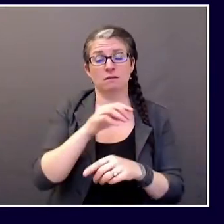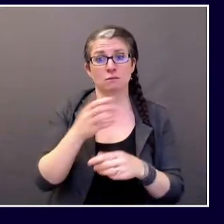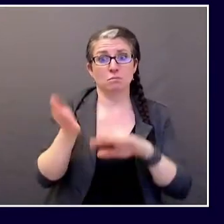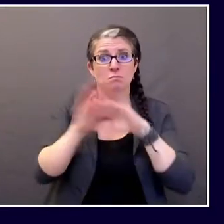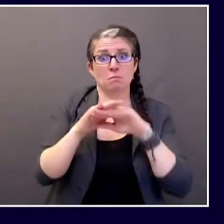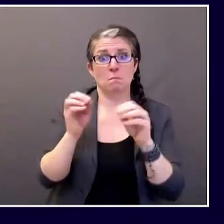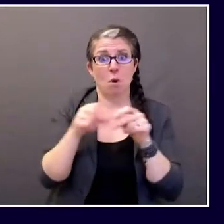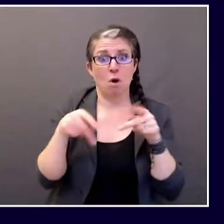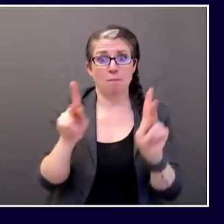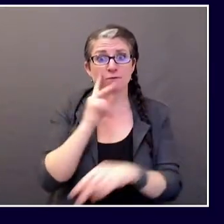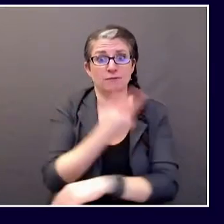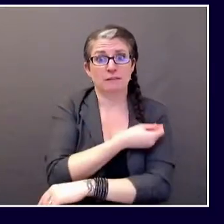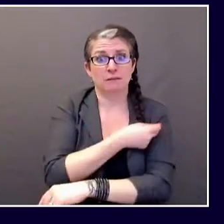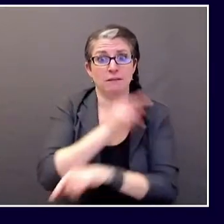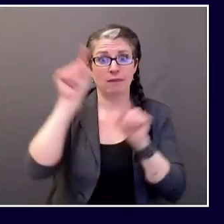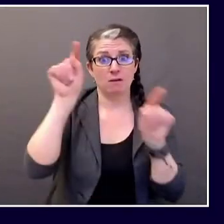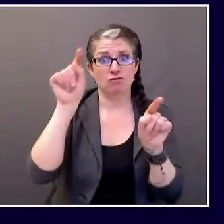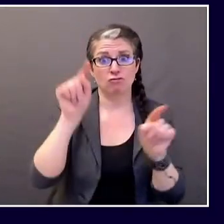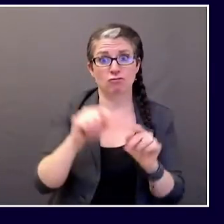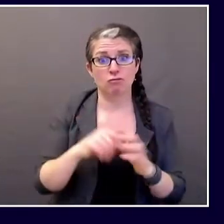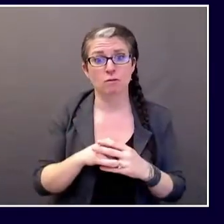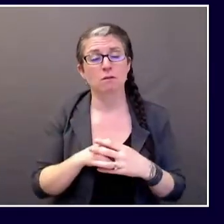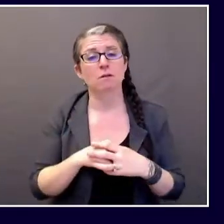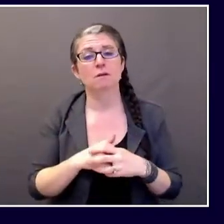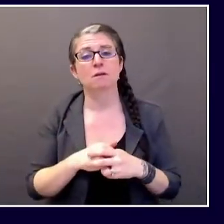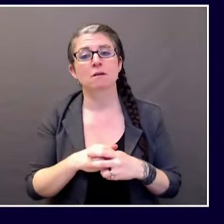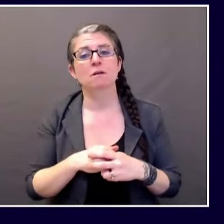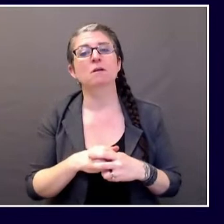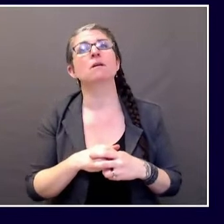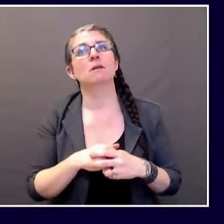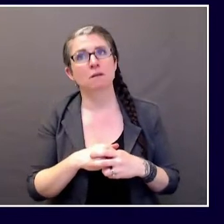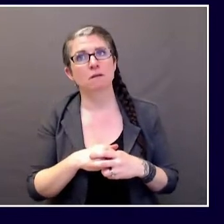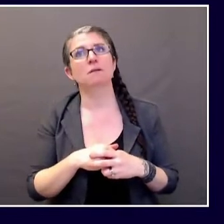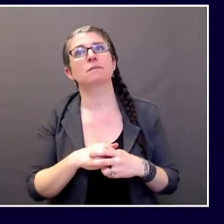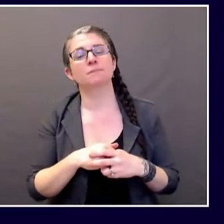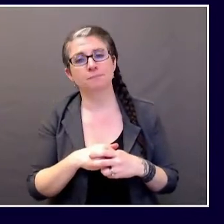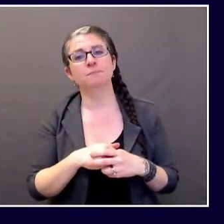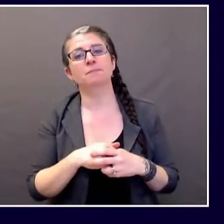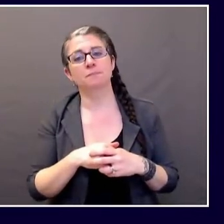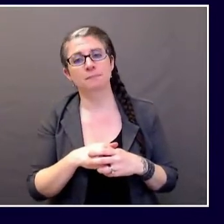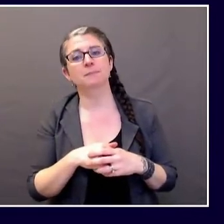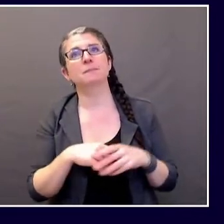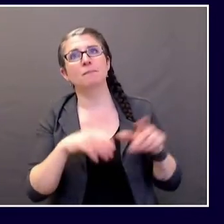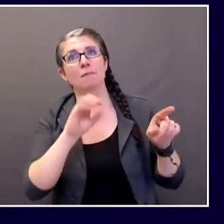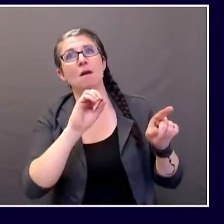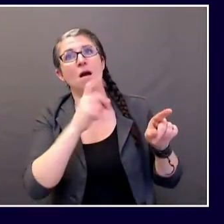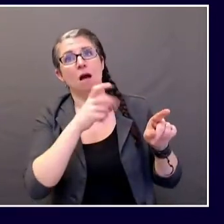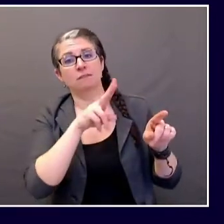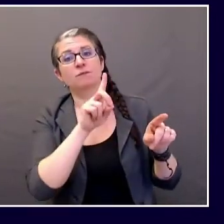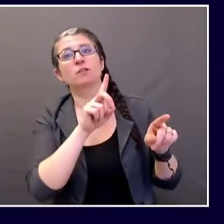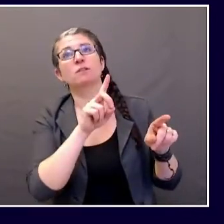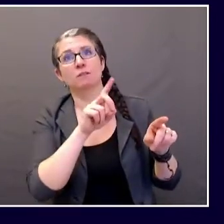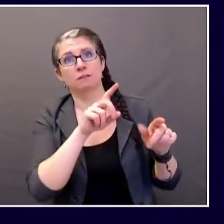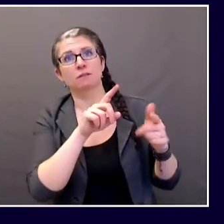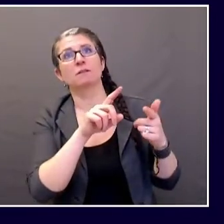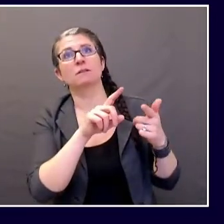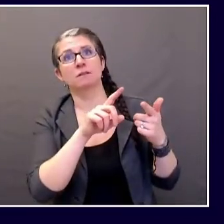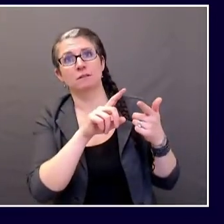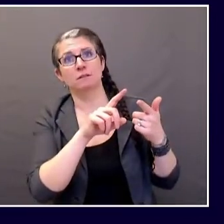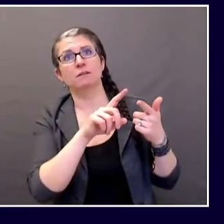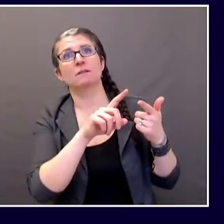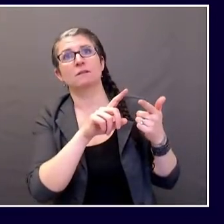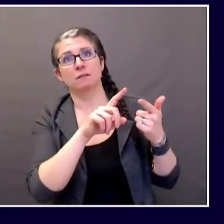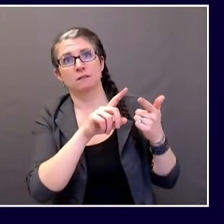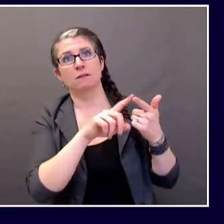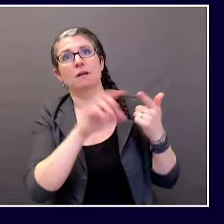I'll add not just Oxford and Franklin, but also Somerset County, which continues to be an area of need, we know, as well as Washington